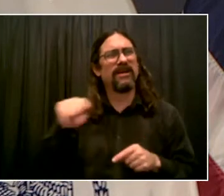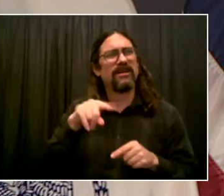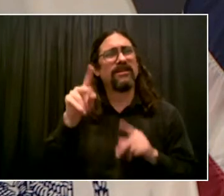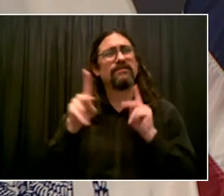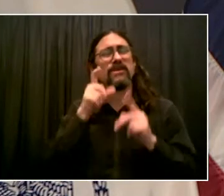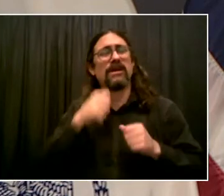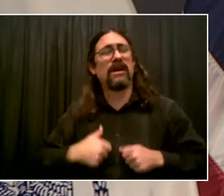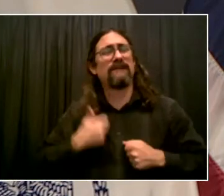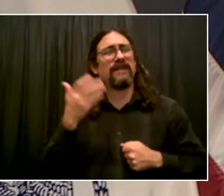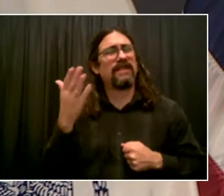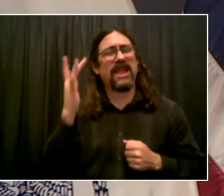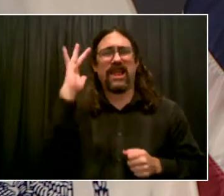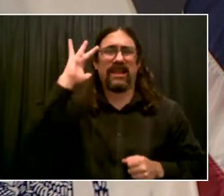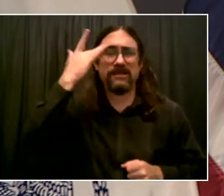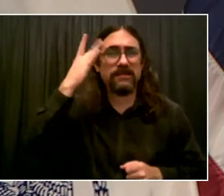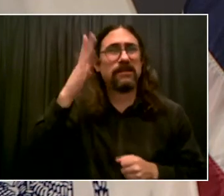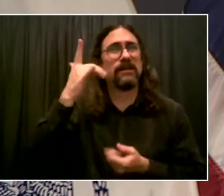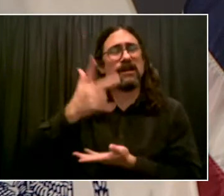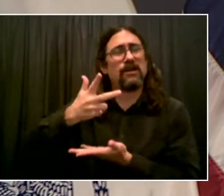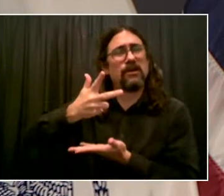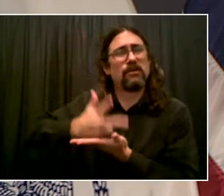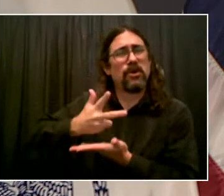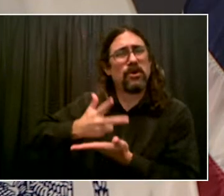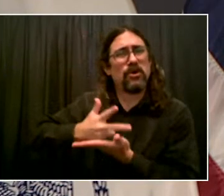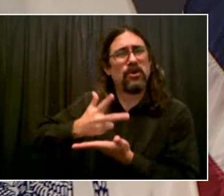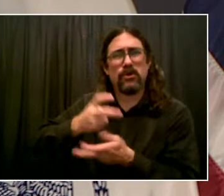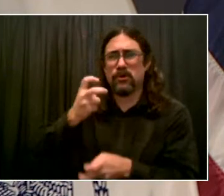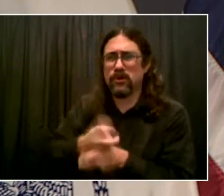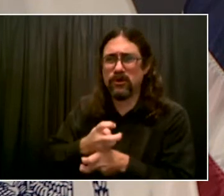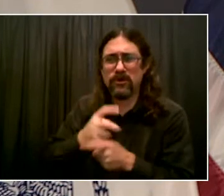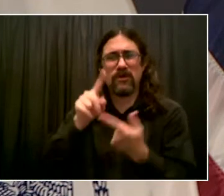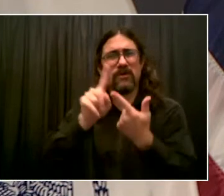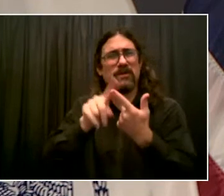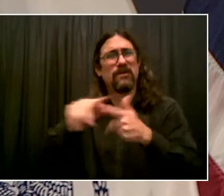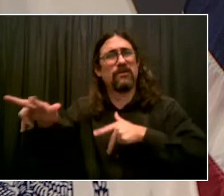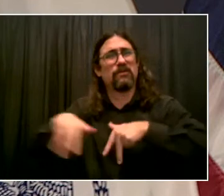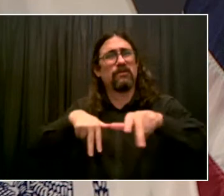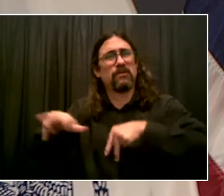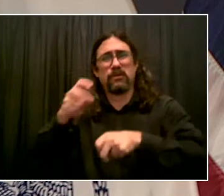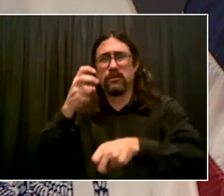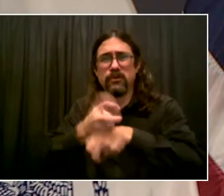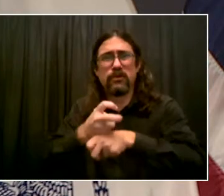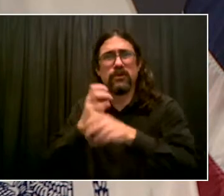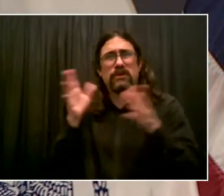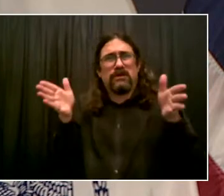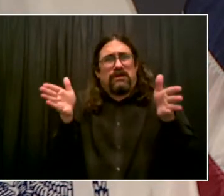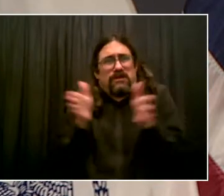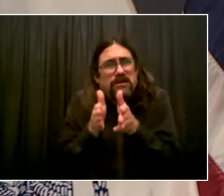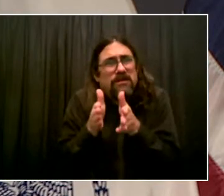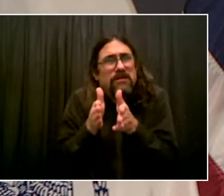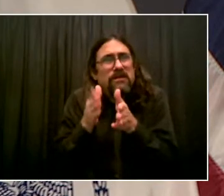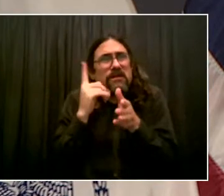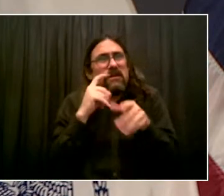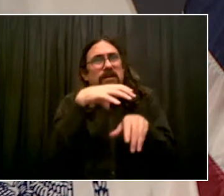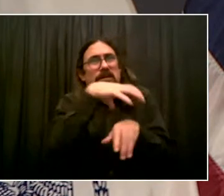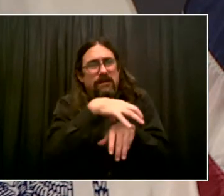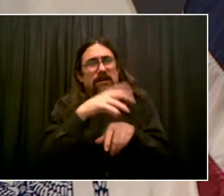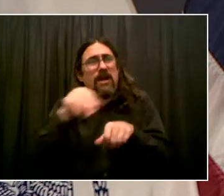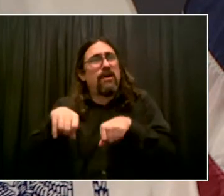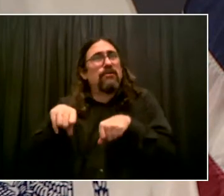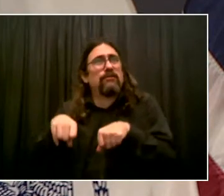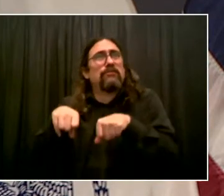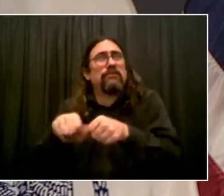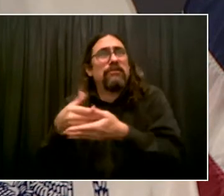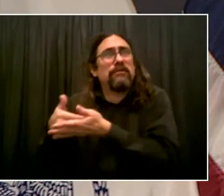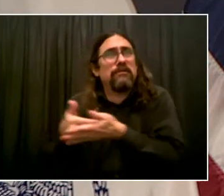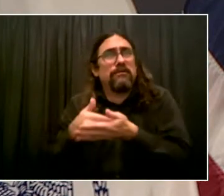sometimes the structures attract people that encamp in them or kind of otherwise cause trouble in them, bad actors. So I'm wondering if the new zoning law goes through that would